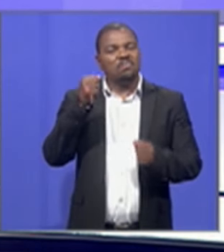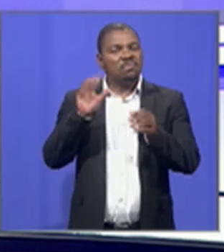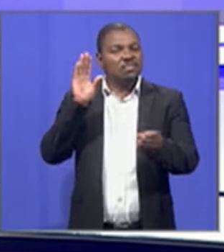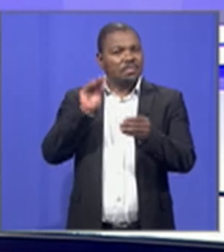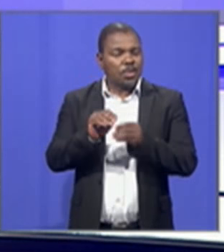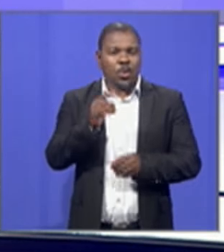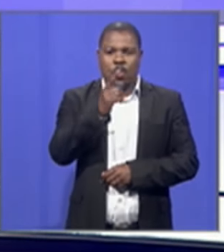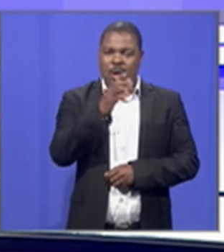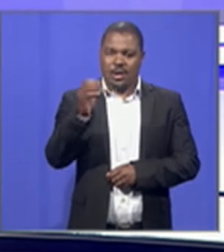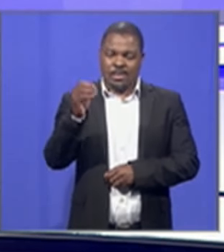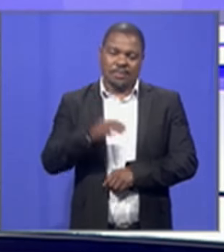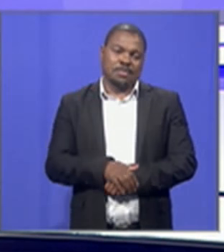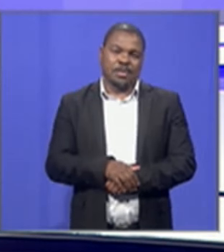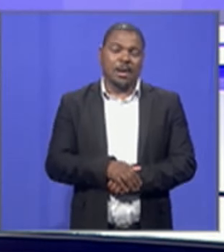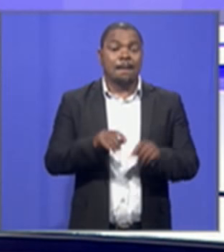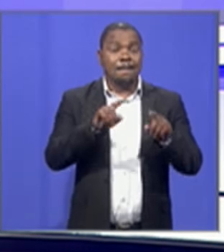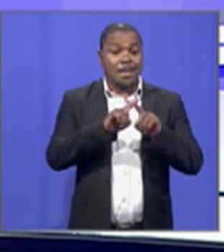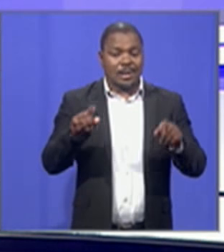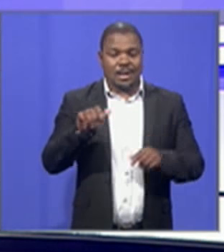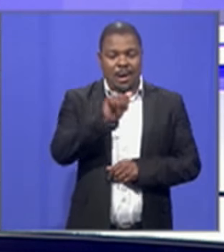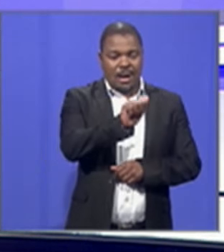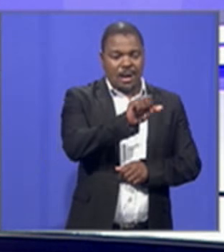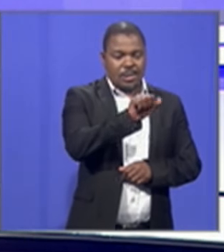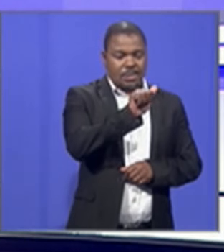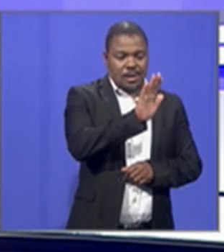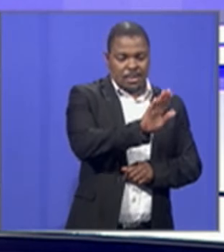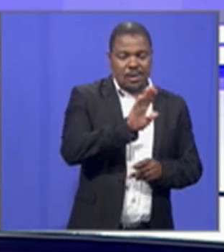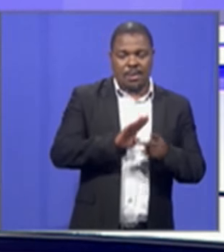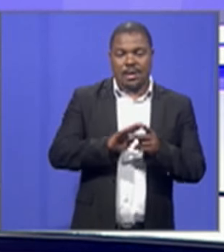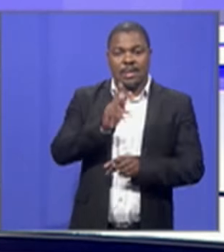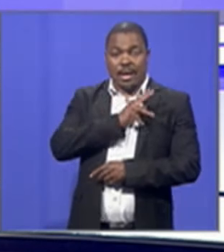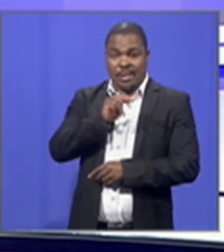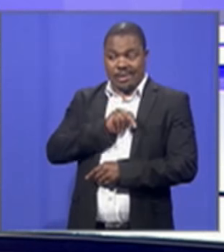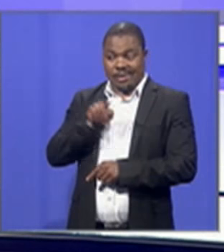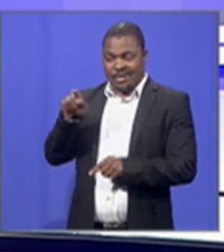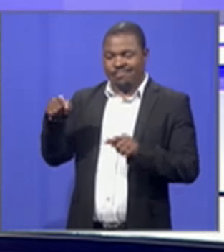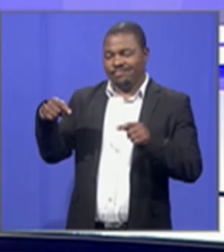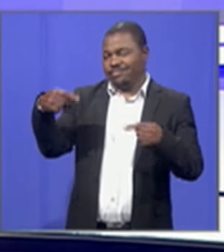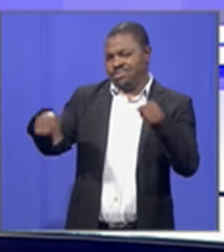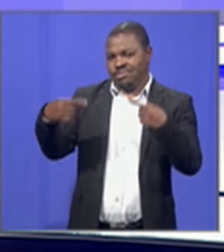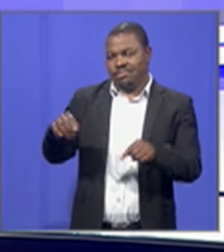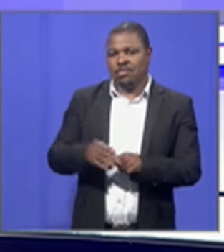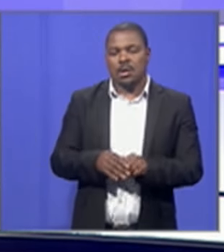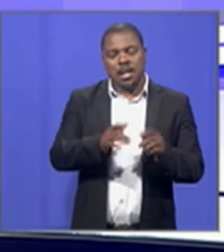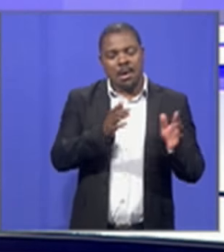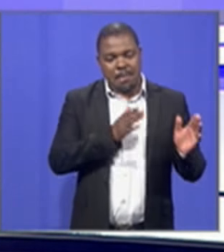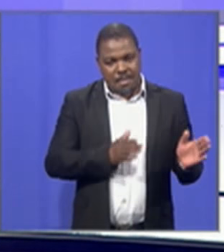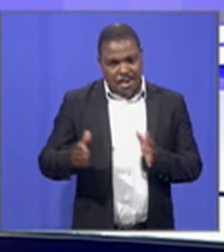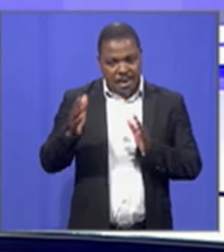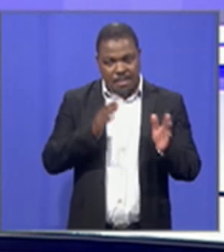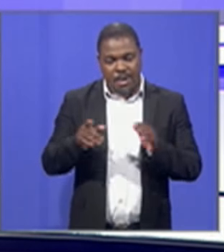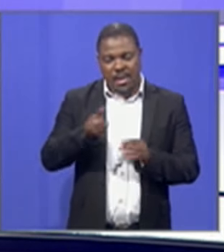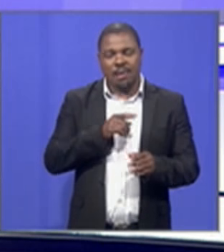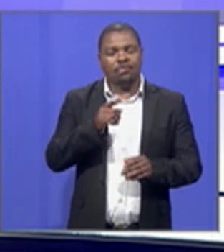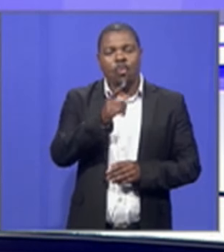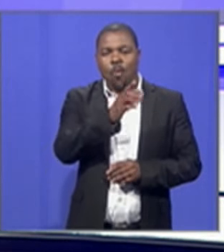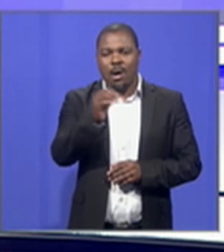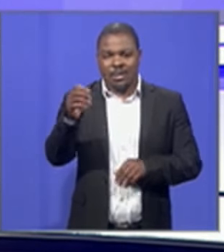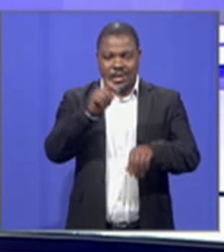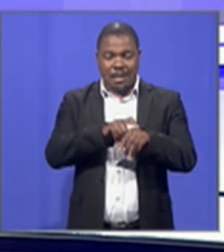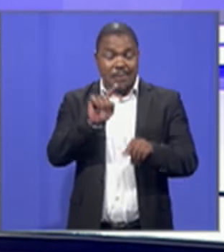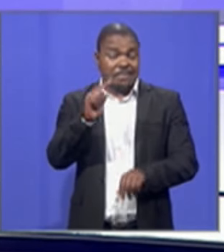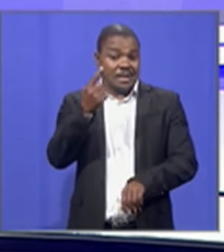le ge gona dikgohlano magareng ga Athletics South Africa le KwaZulu-Natal Athletics badloganyi ba thomile ka ditukišetšo tša mokitimo wa bolekgolo o sa ka go a